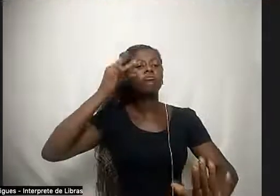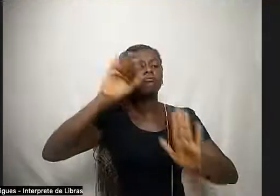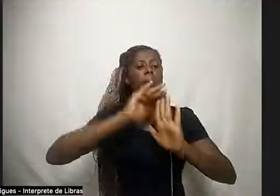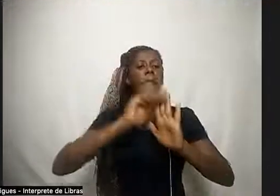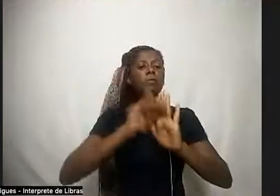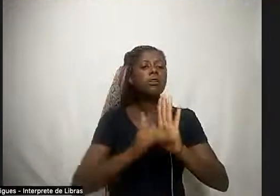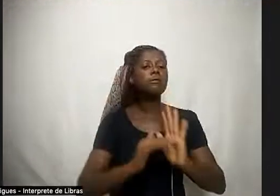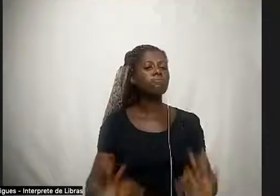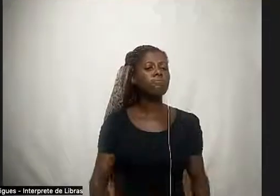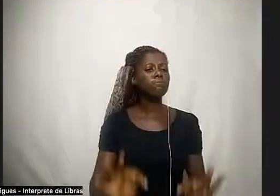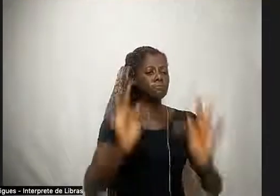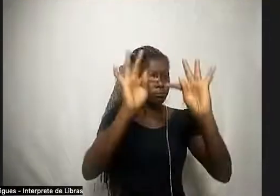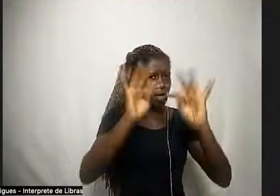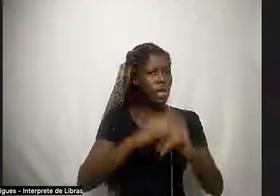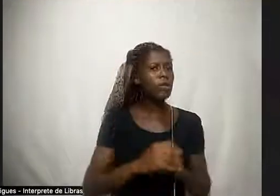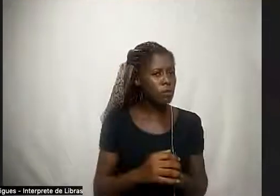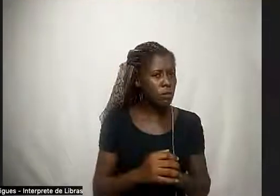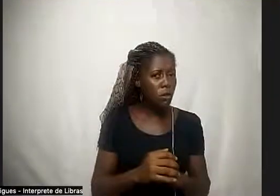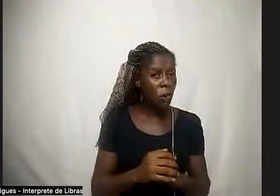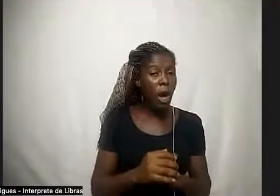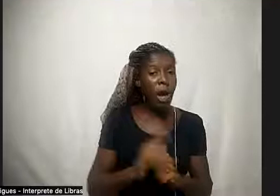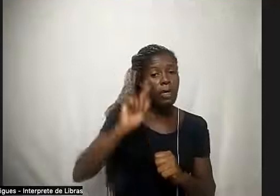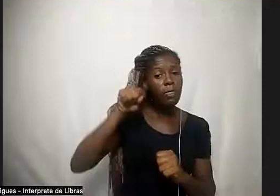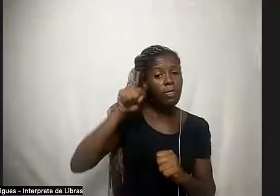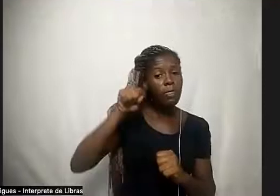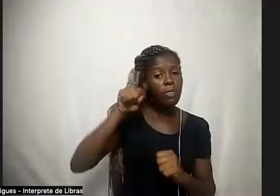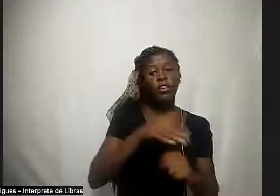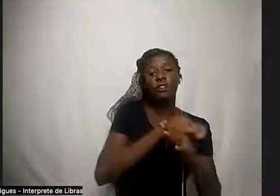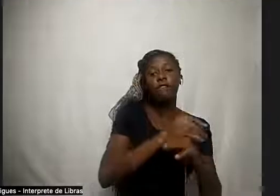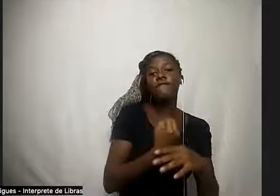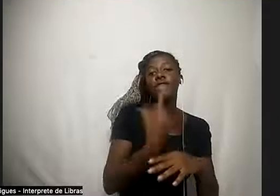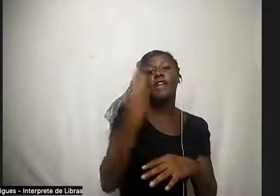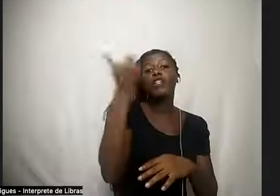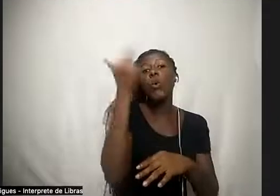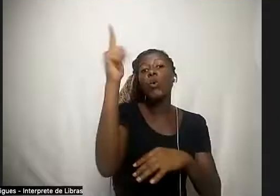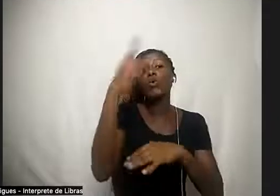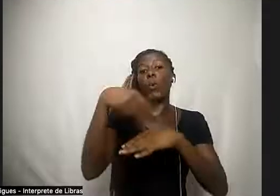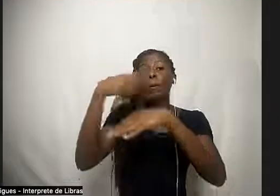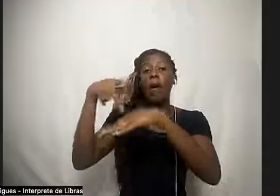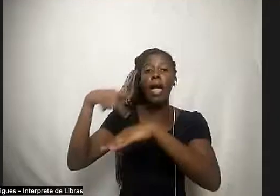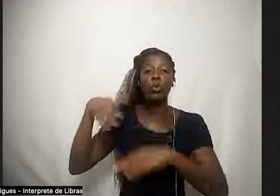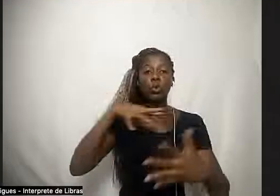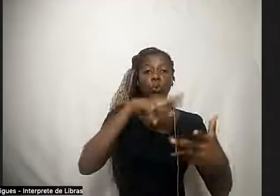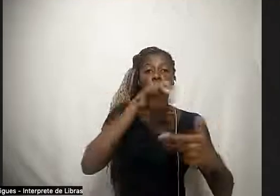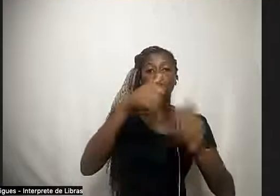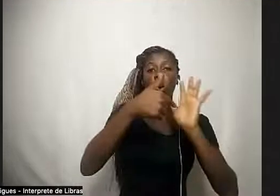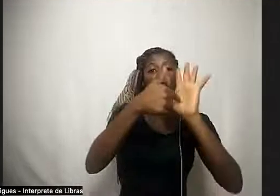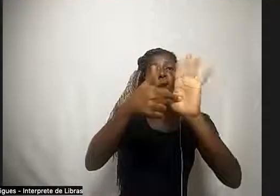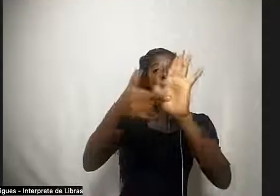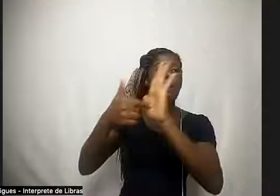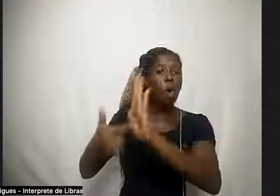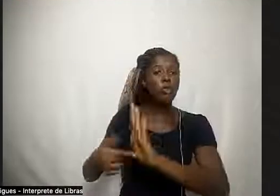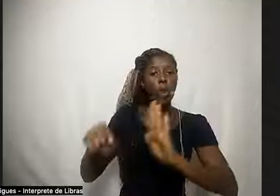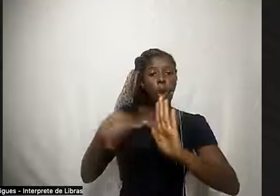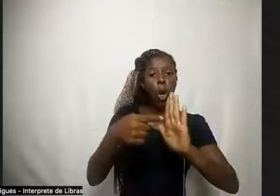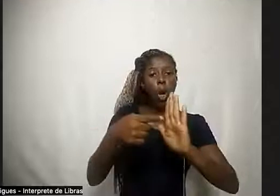all the necessity for the legislations. And after that, we present these results in international forums, not